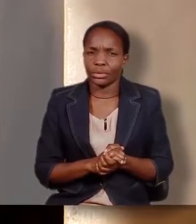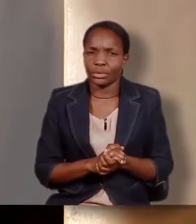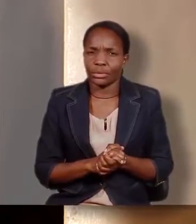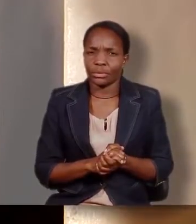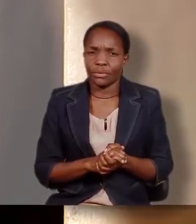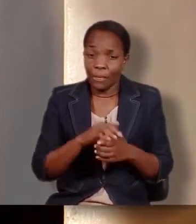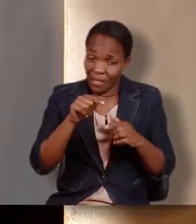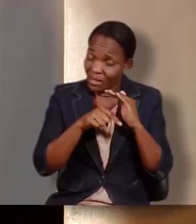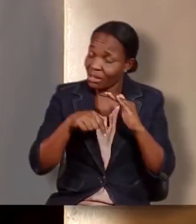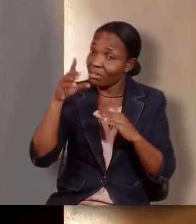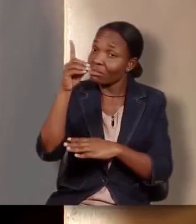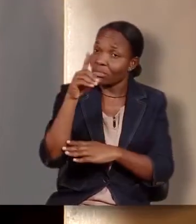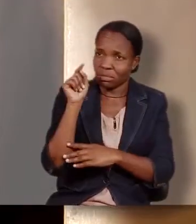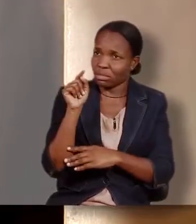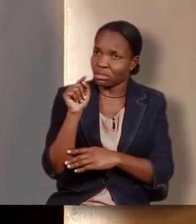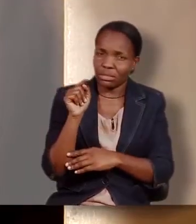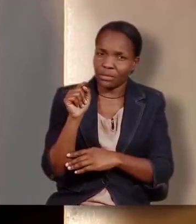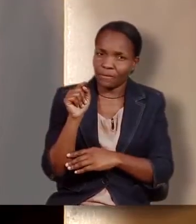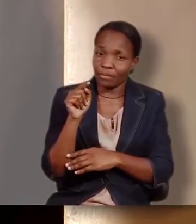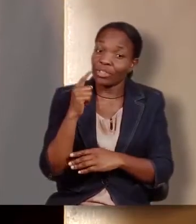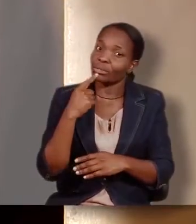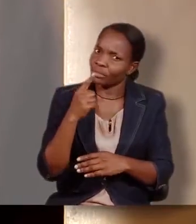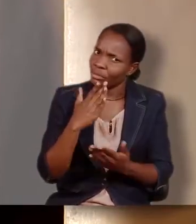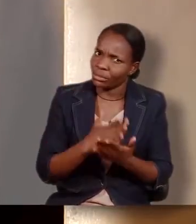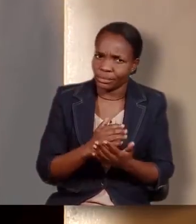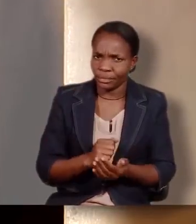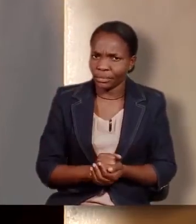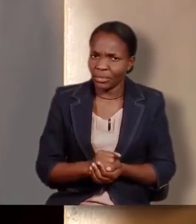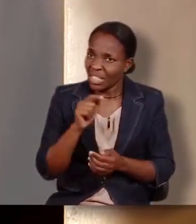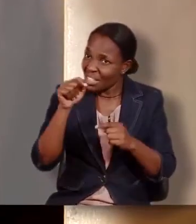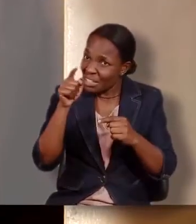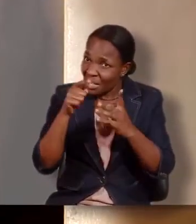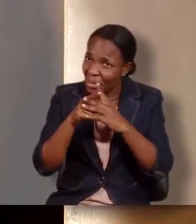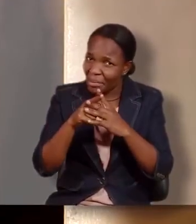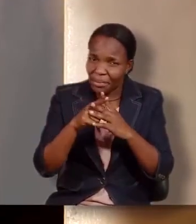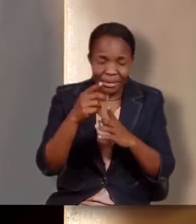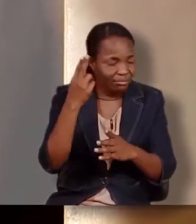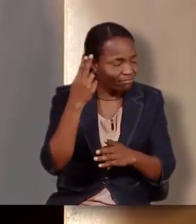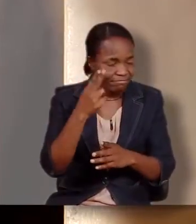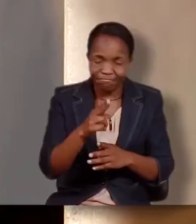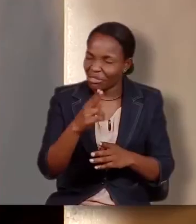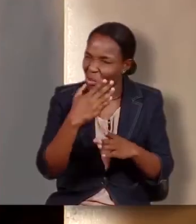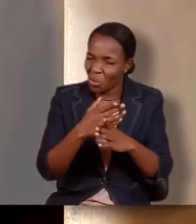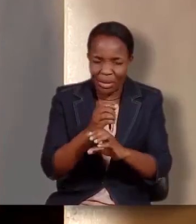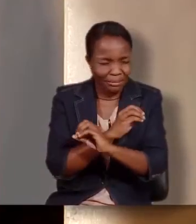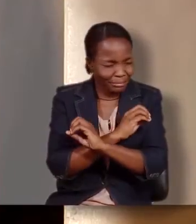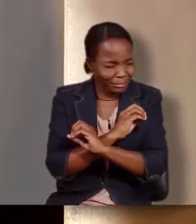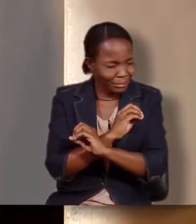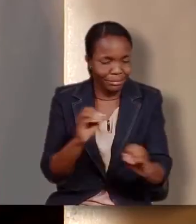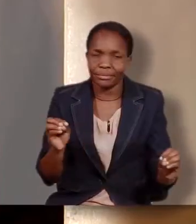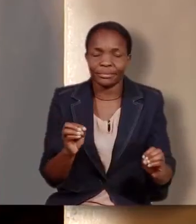This is a democratic country. I'm telling you. This will not happen and will not work and will not going,